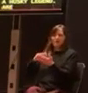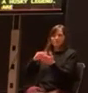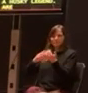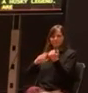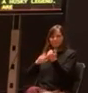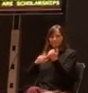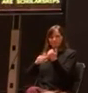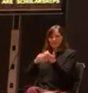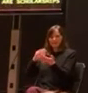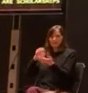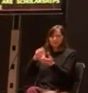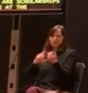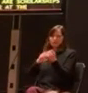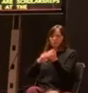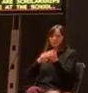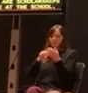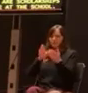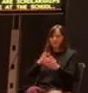school.